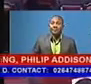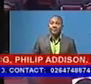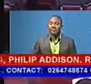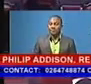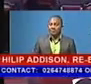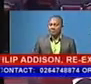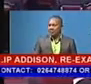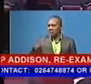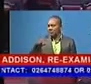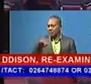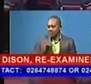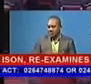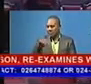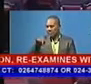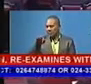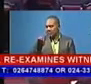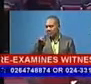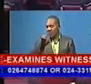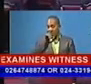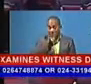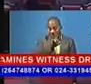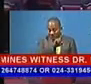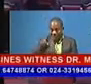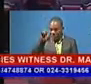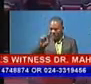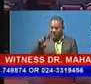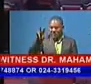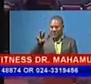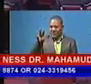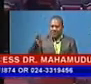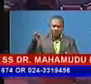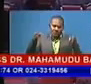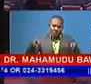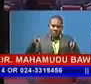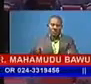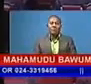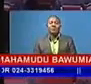Mark as with E1 to E7. Thank you, Master.